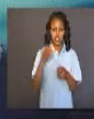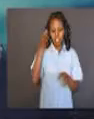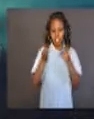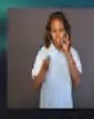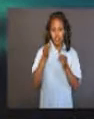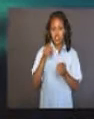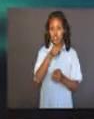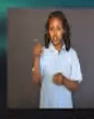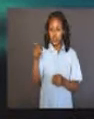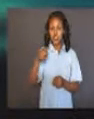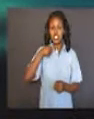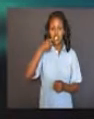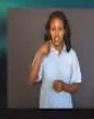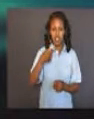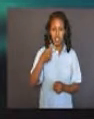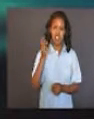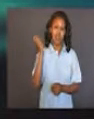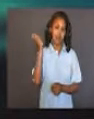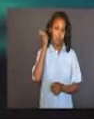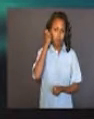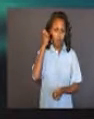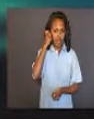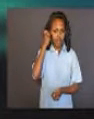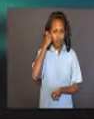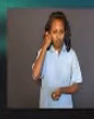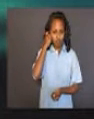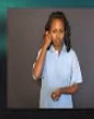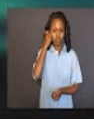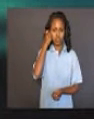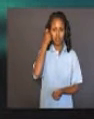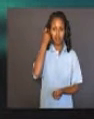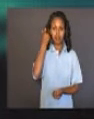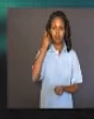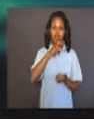If you said mobile phones,